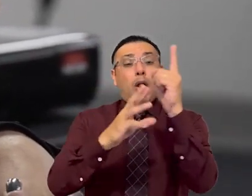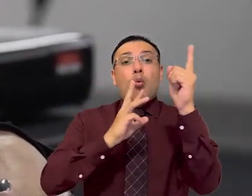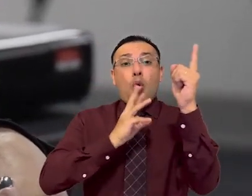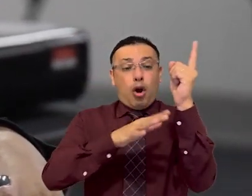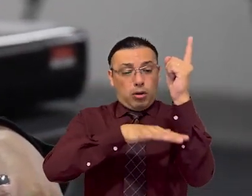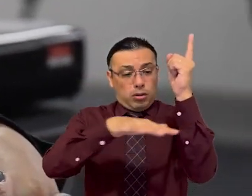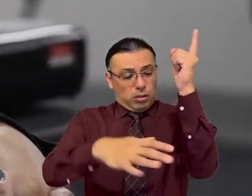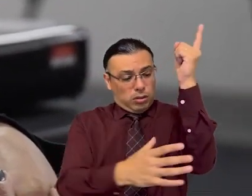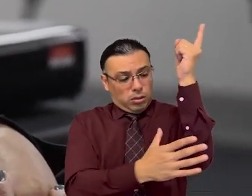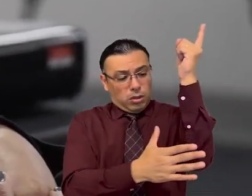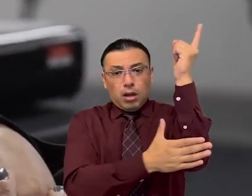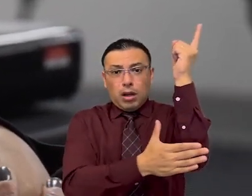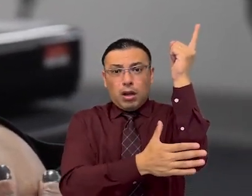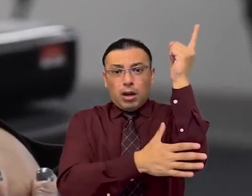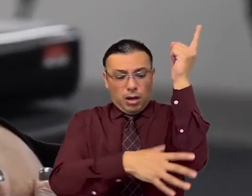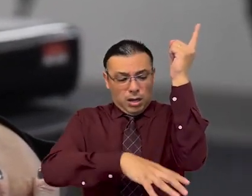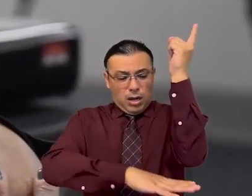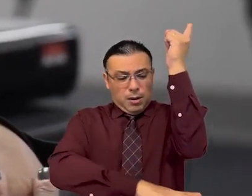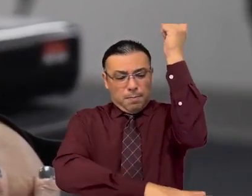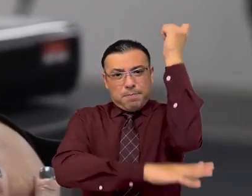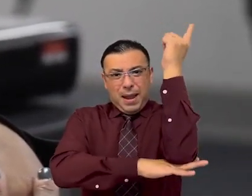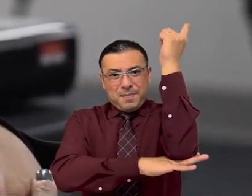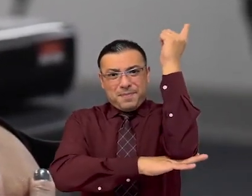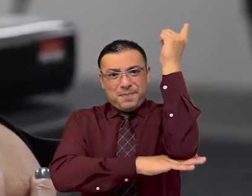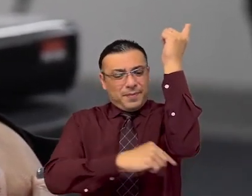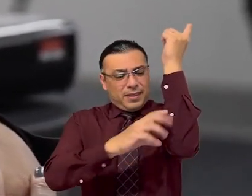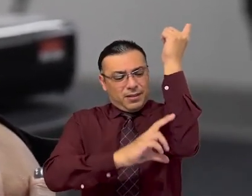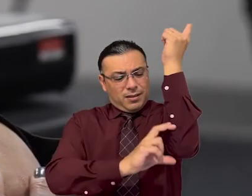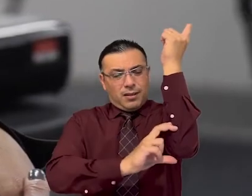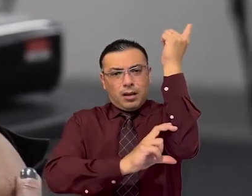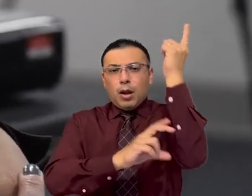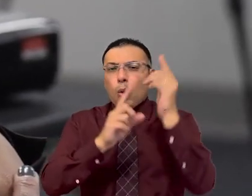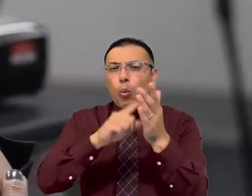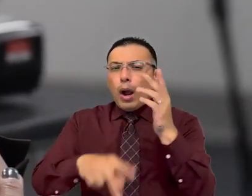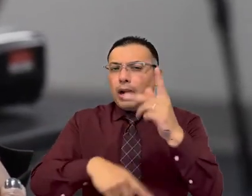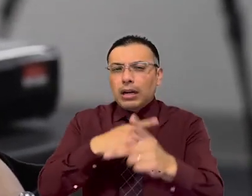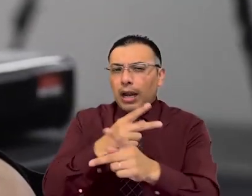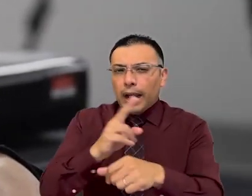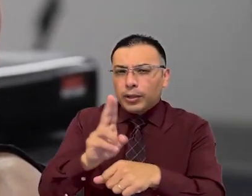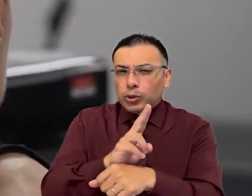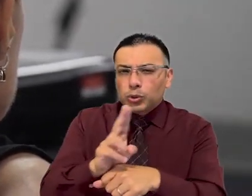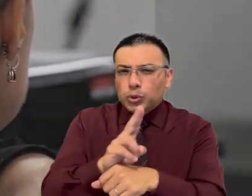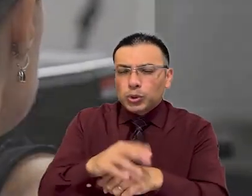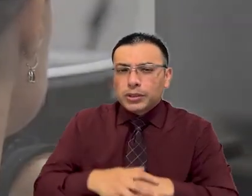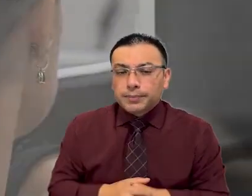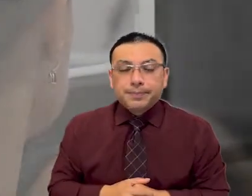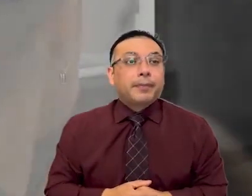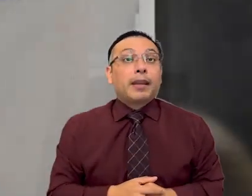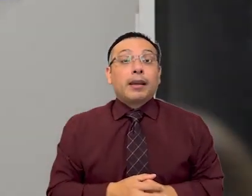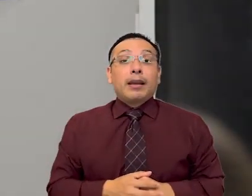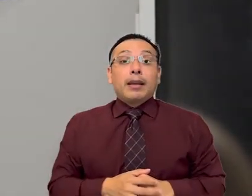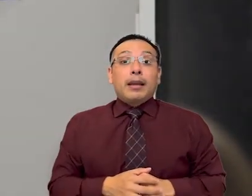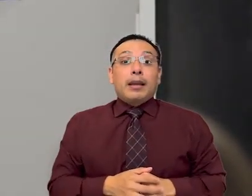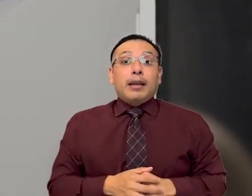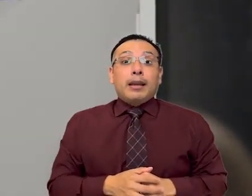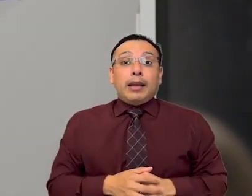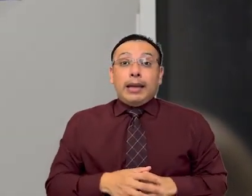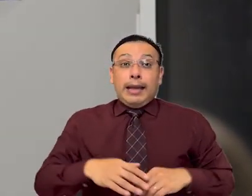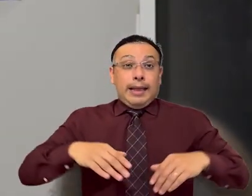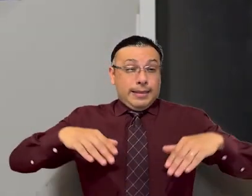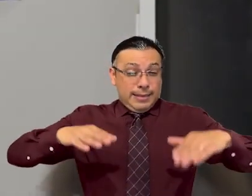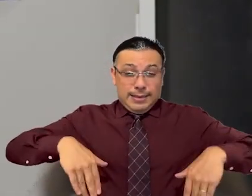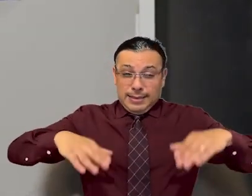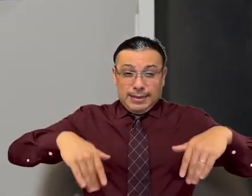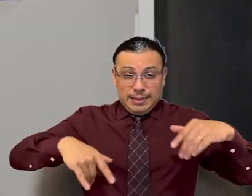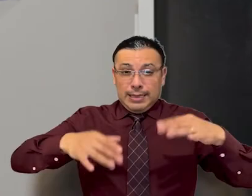for those turbines? I think we have not a defined, agreed foundation. Julia, you look like you